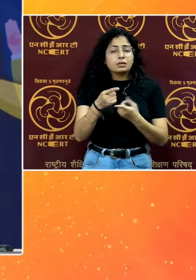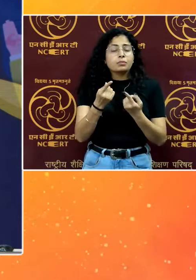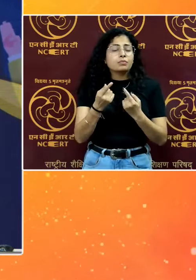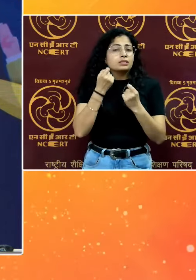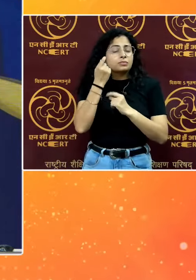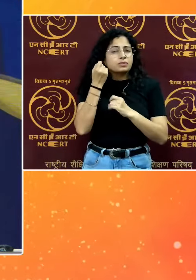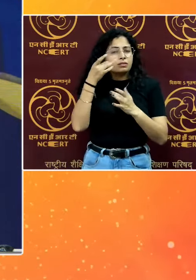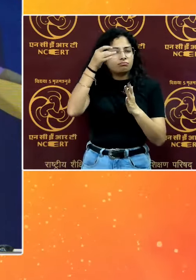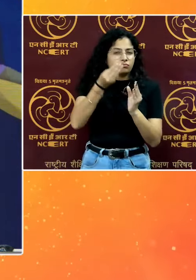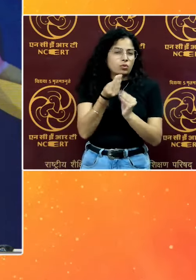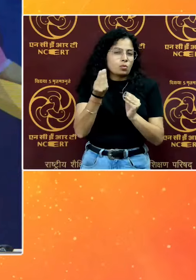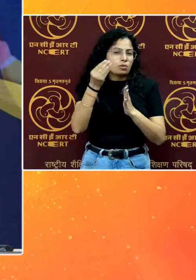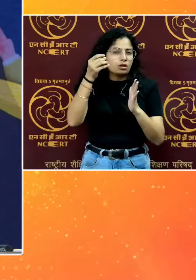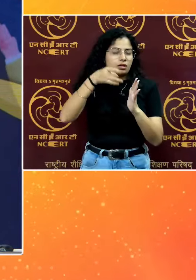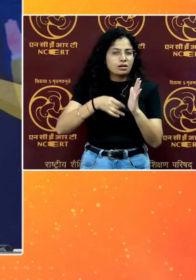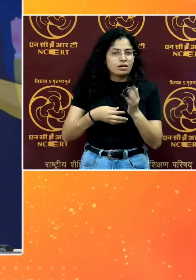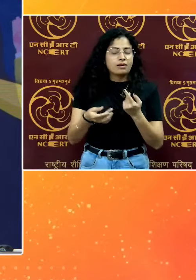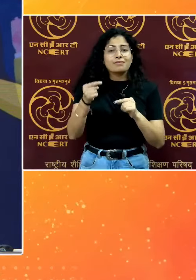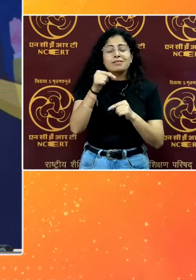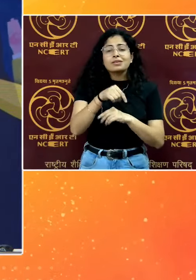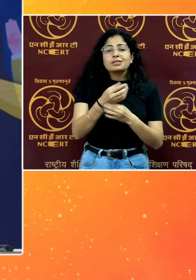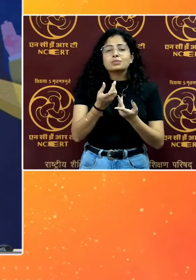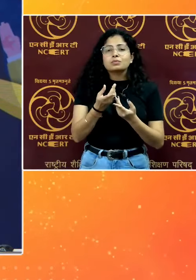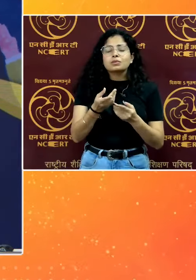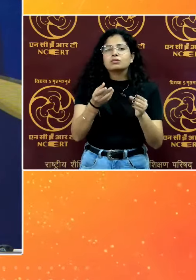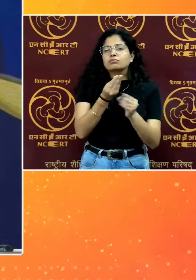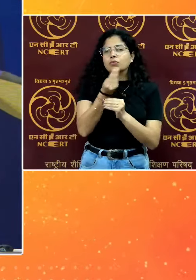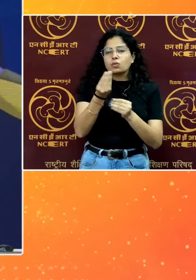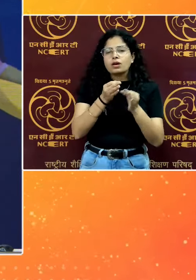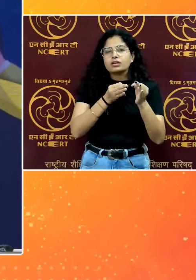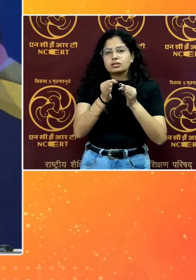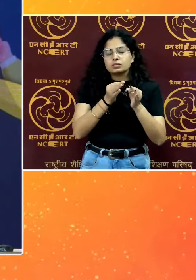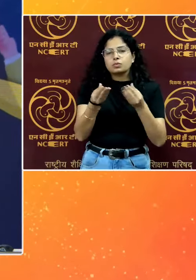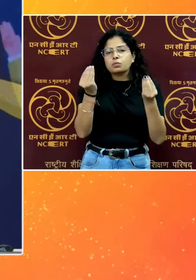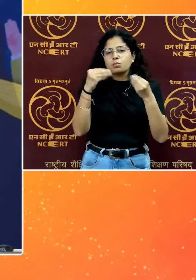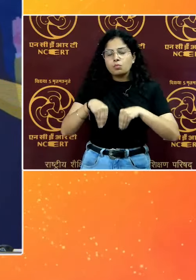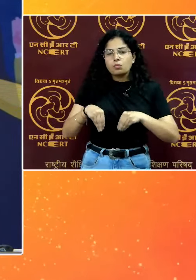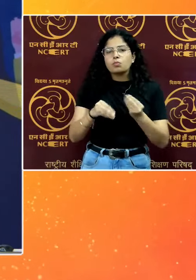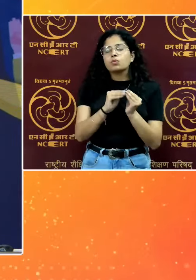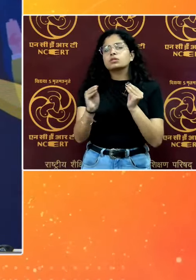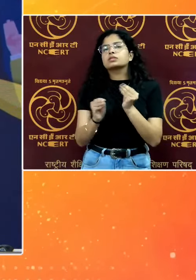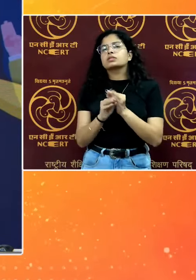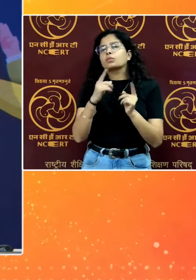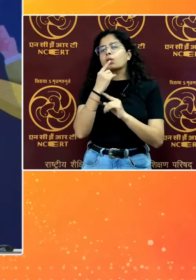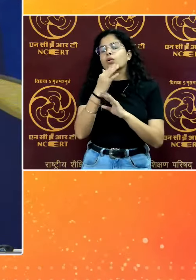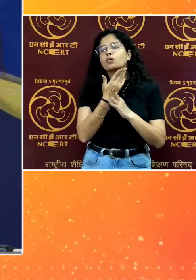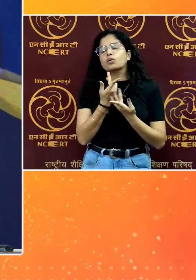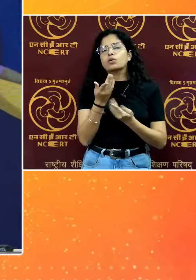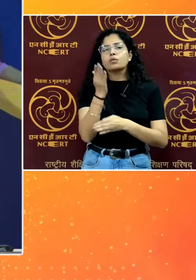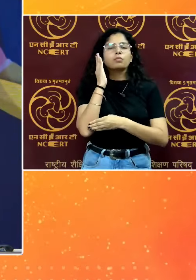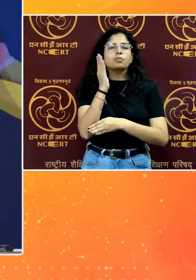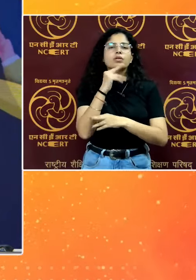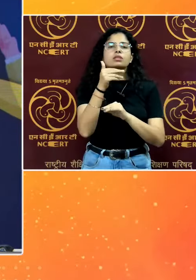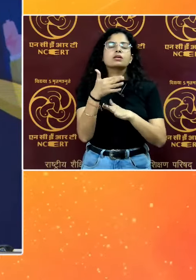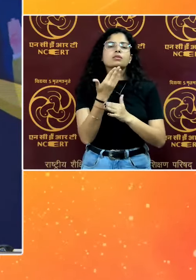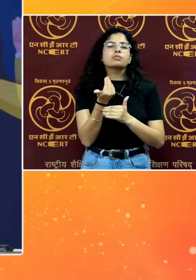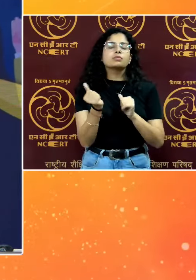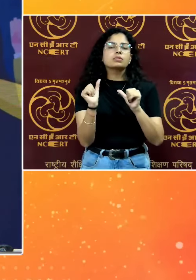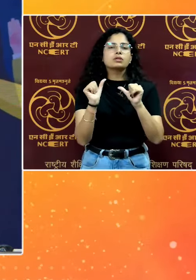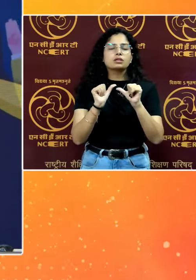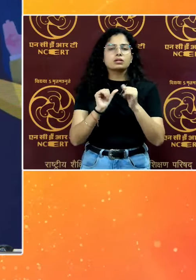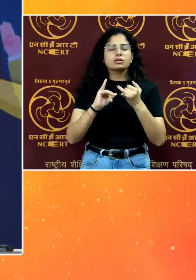little specific. So to throw more light on the topic and its relevance, we are joined by Professor Ajish Ibrahim. Sir is